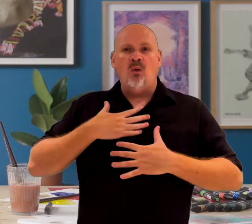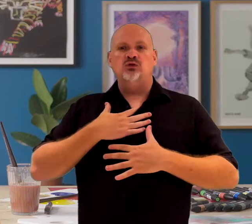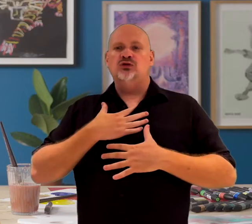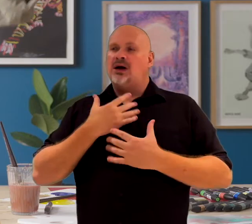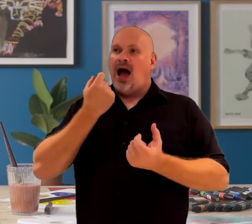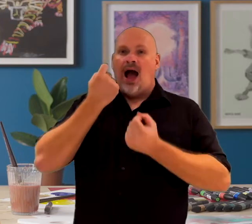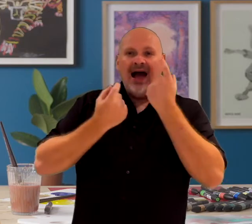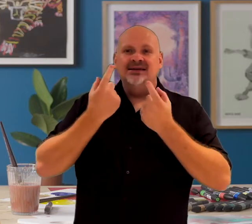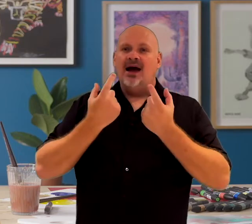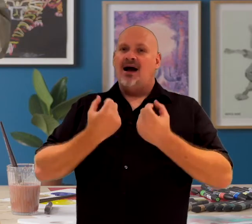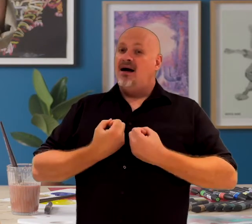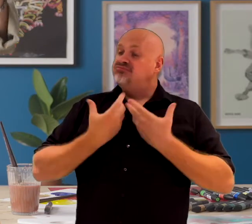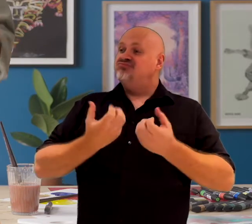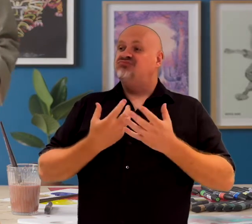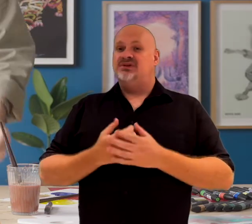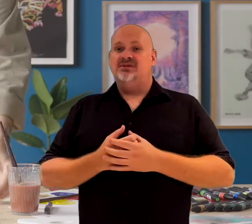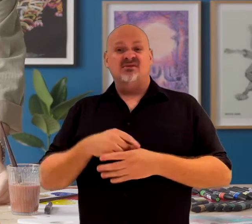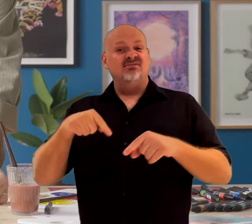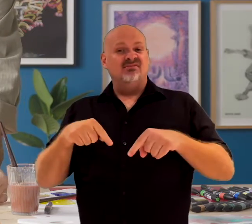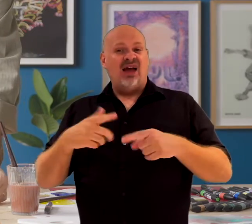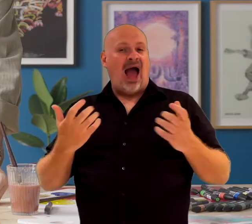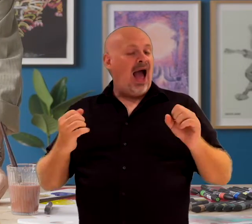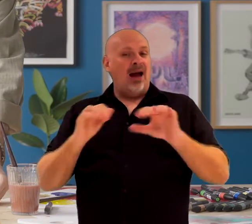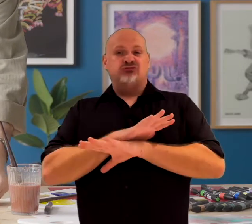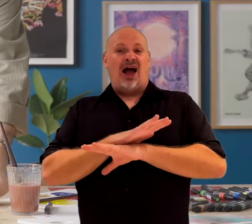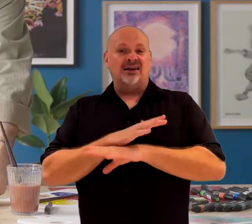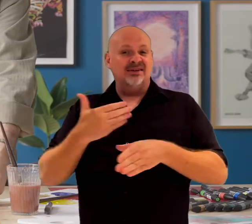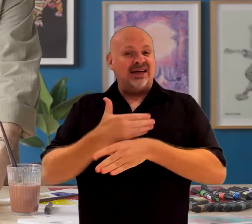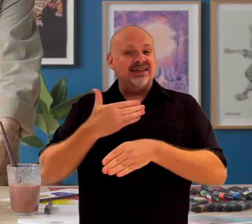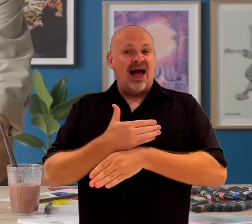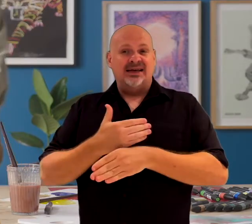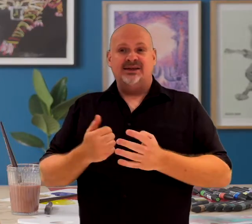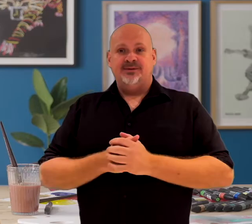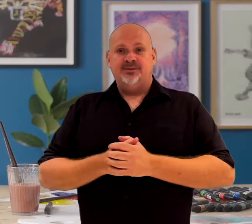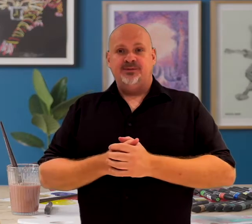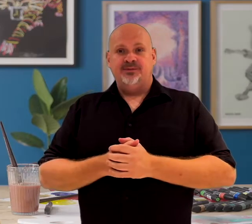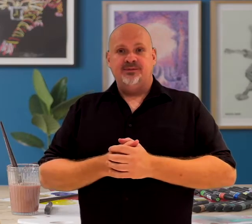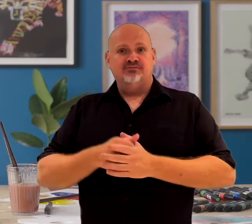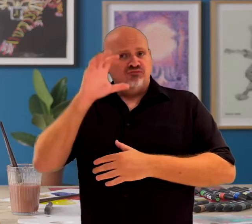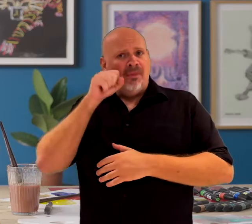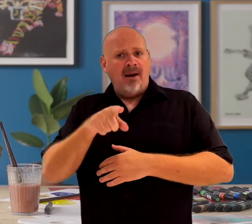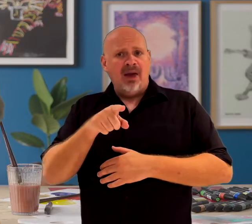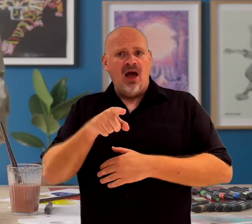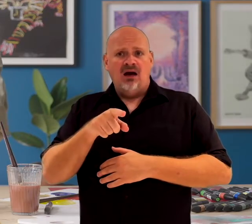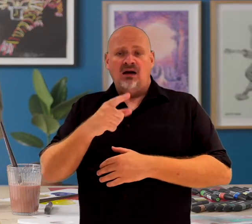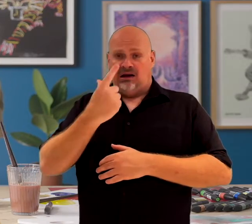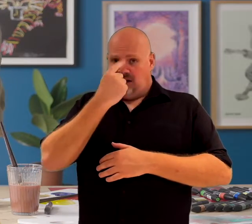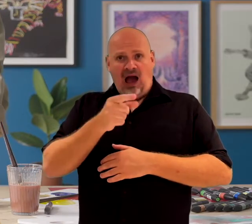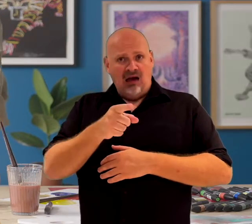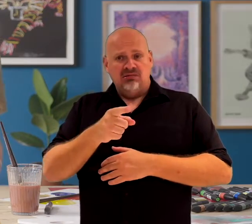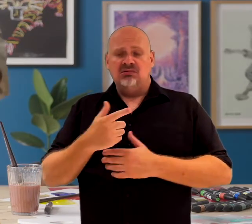feelings, emotions, ideas out there. And so this is a sort of abstract exercise. So, but